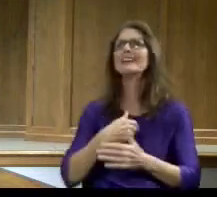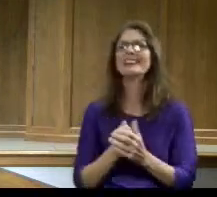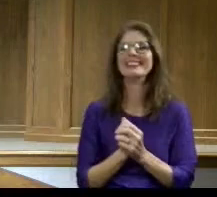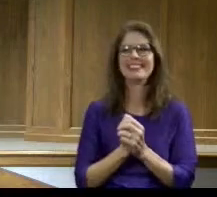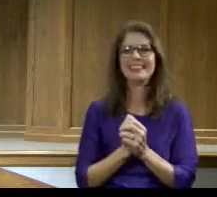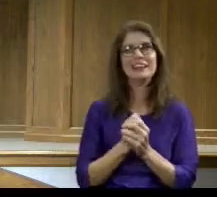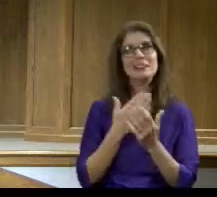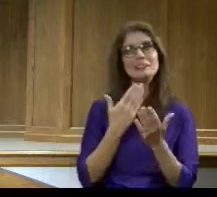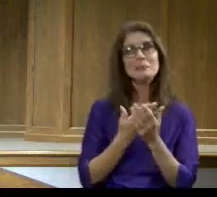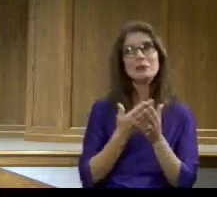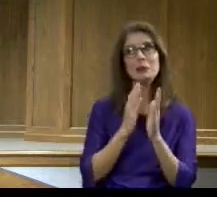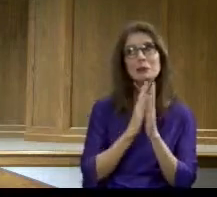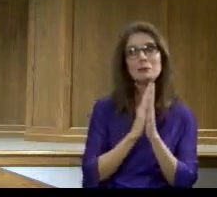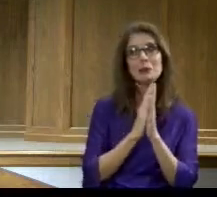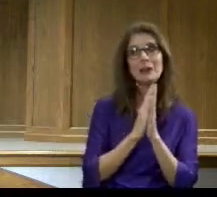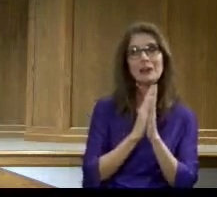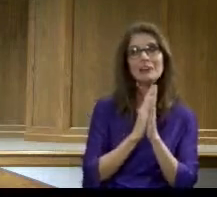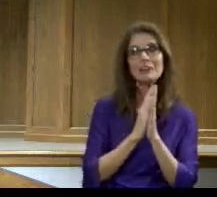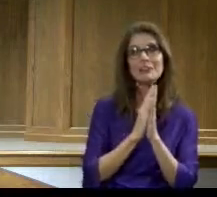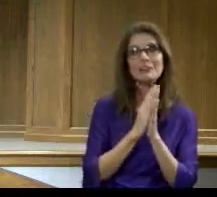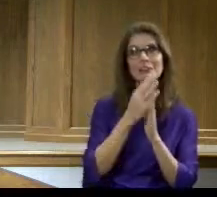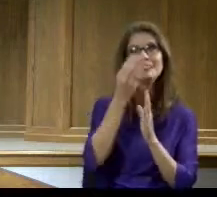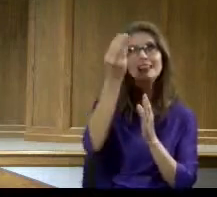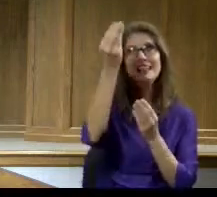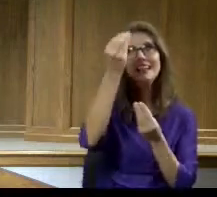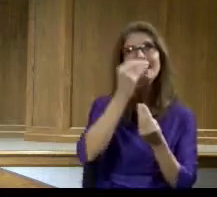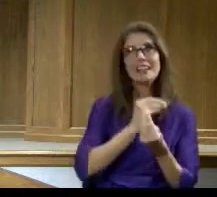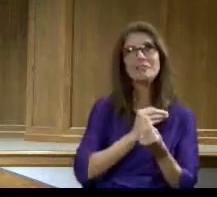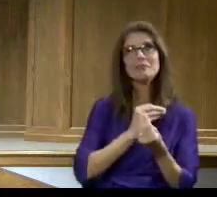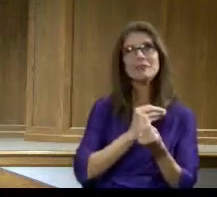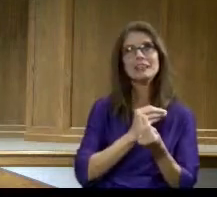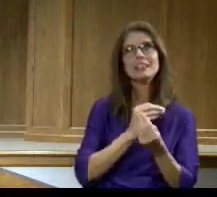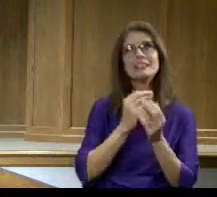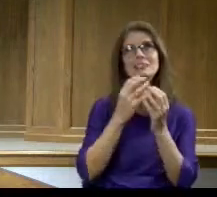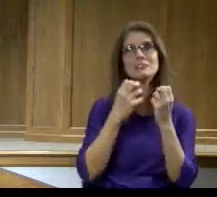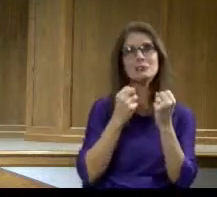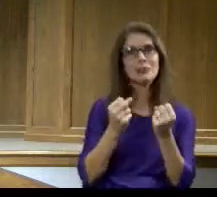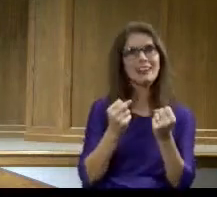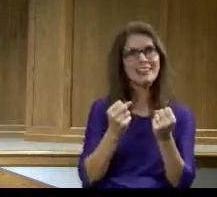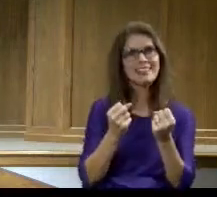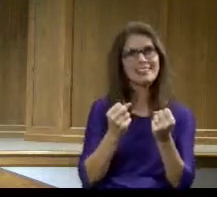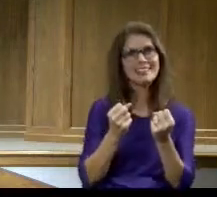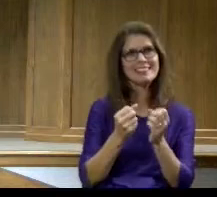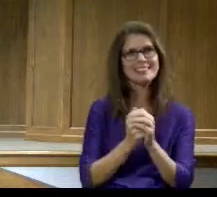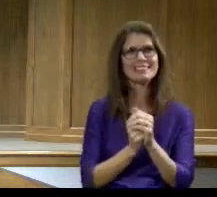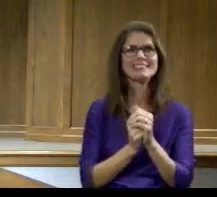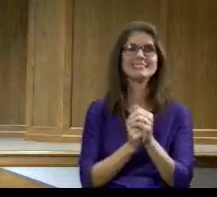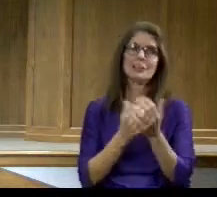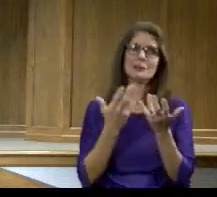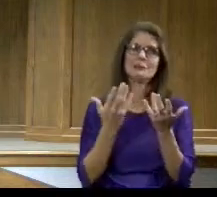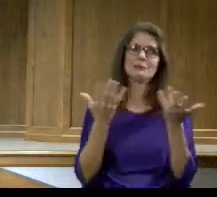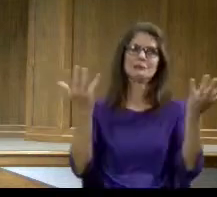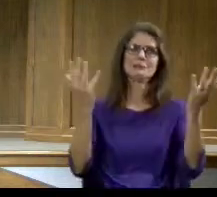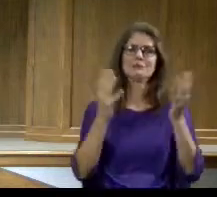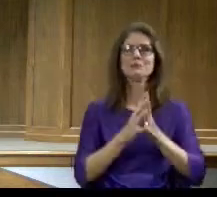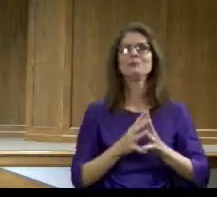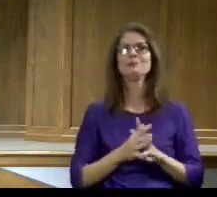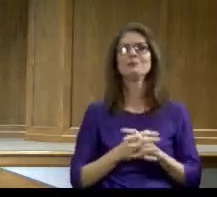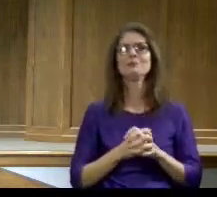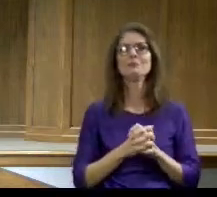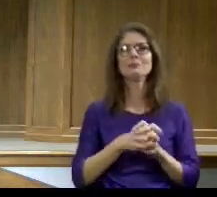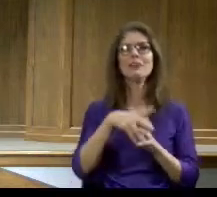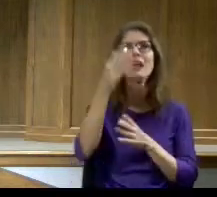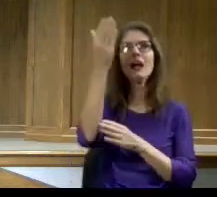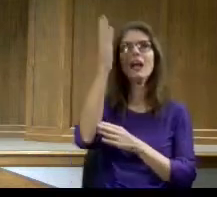prayer. Because God does give us strength. Here's what you leave with this morning. God gives